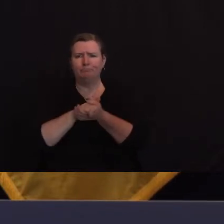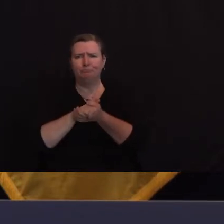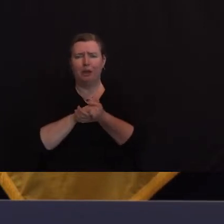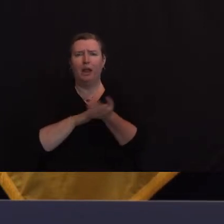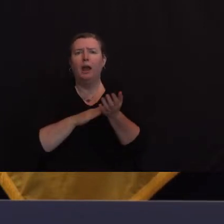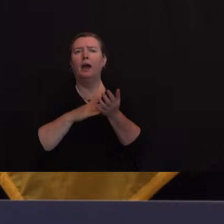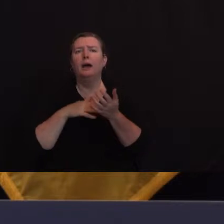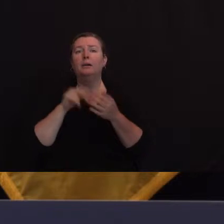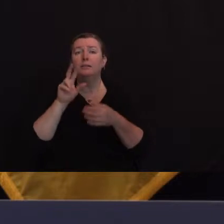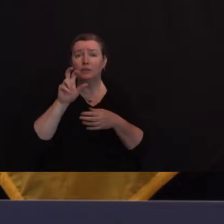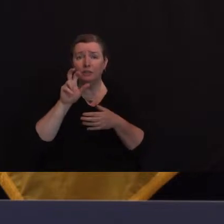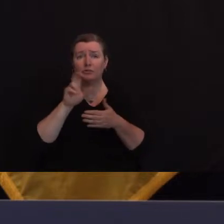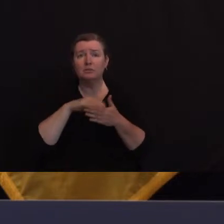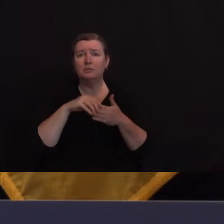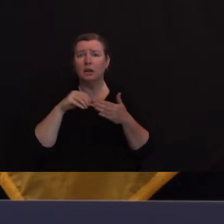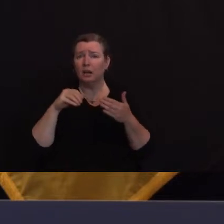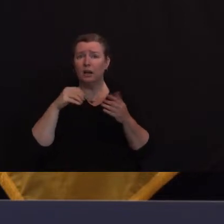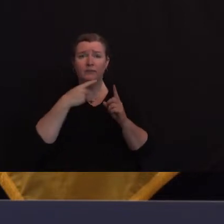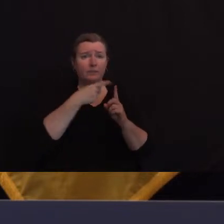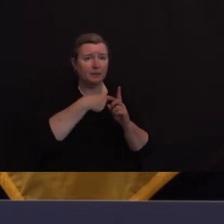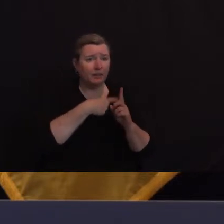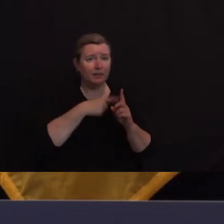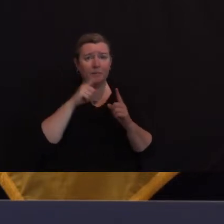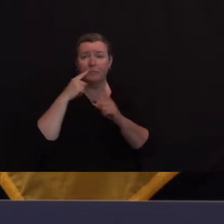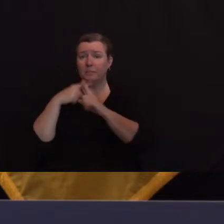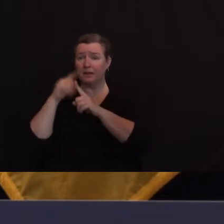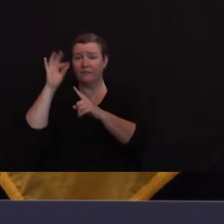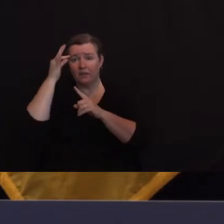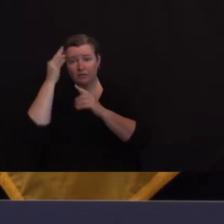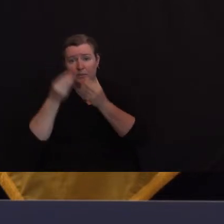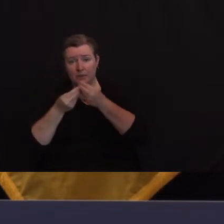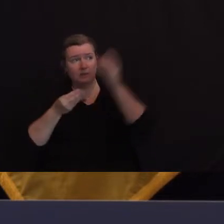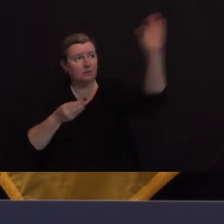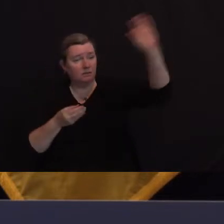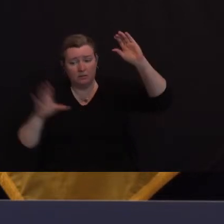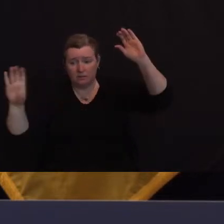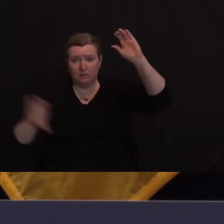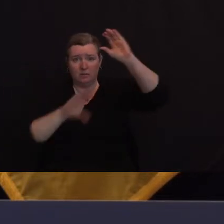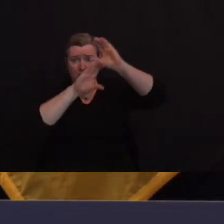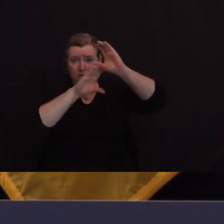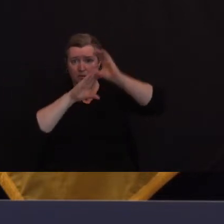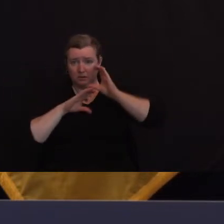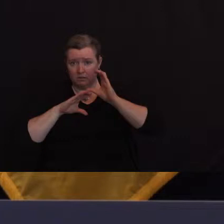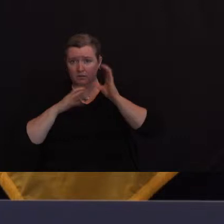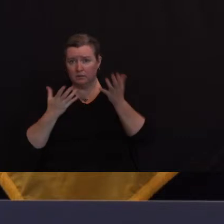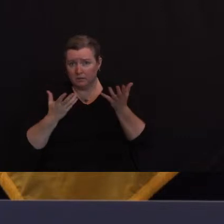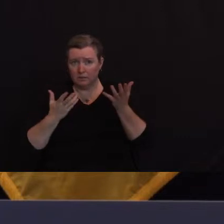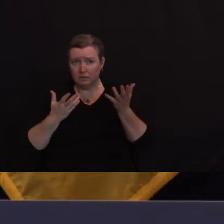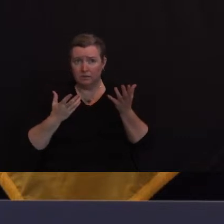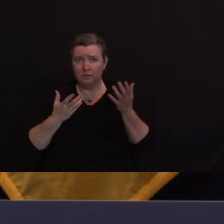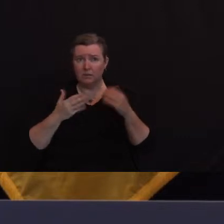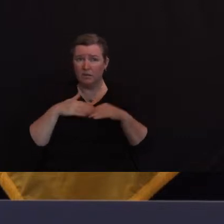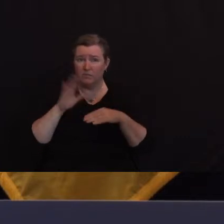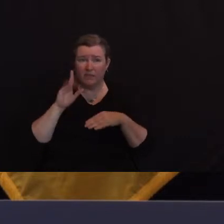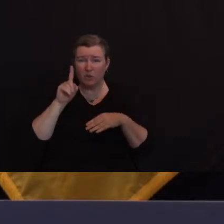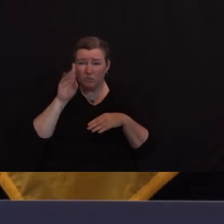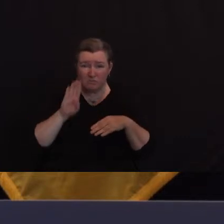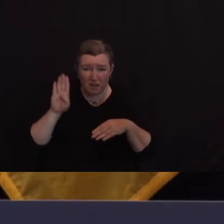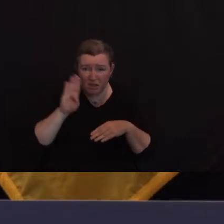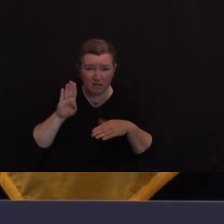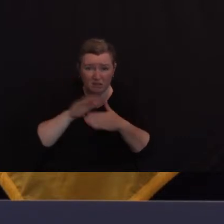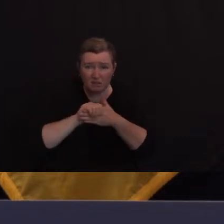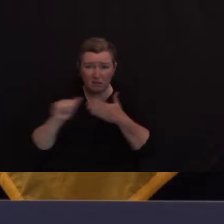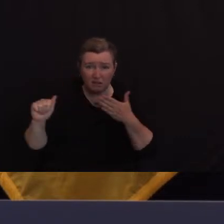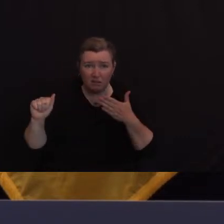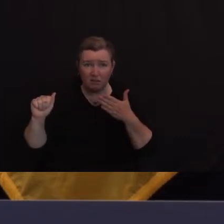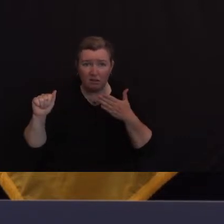we do, but that's over $1 billion a month. And I used the phrase earlier, we don't want to crowd out investments that we know